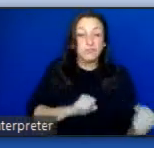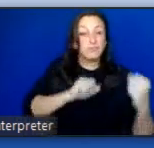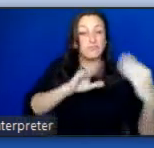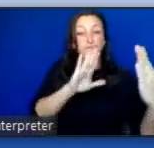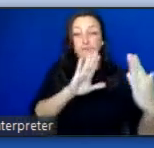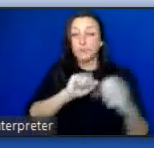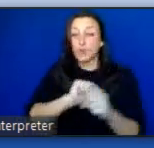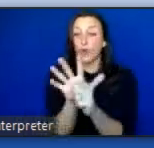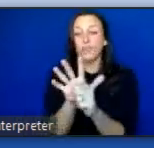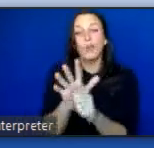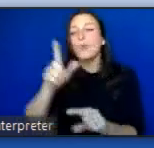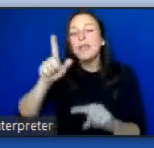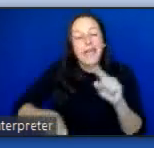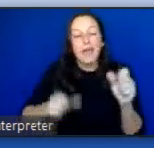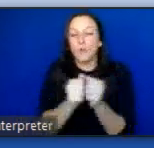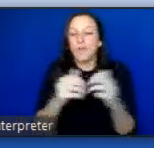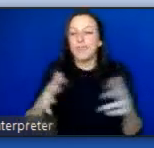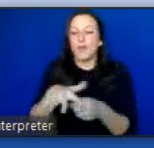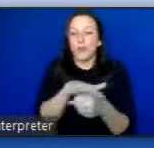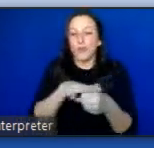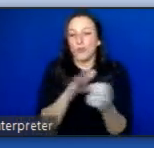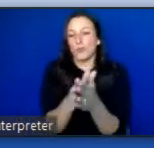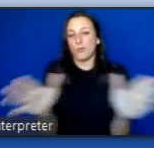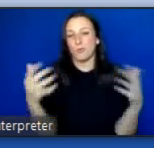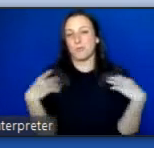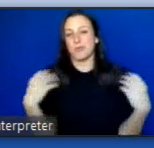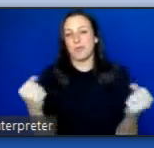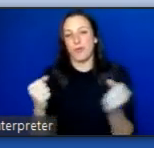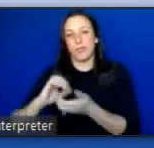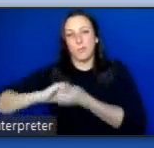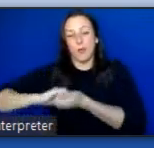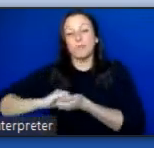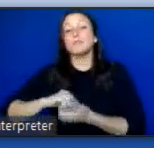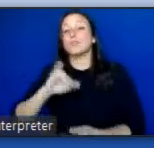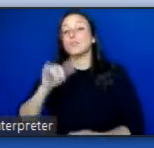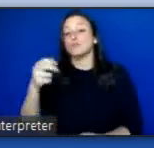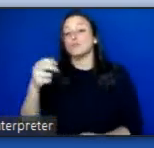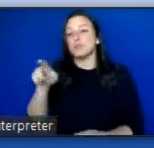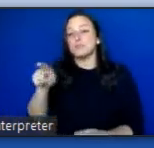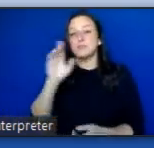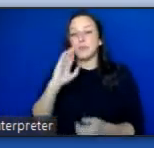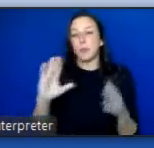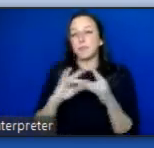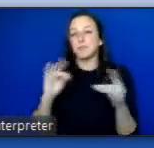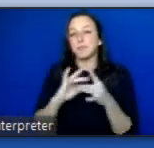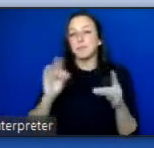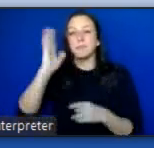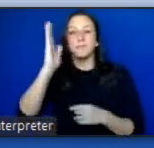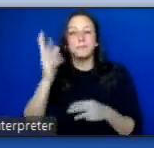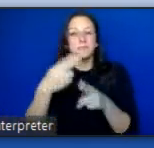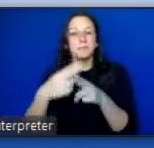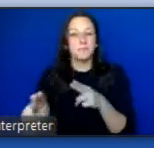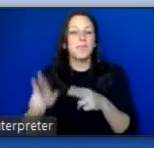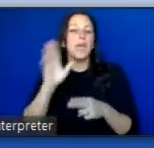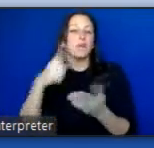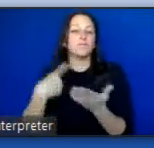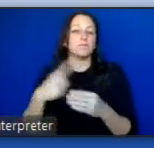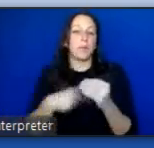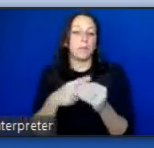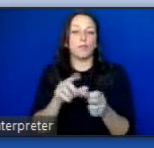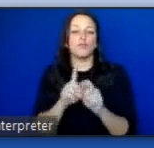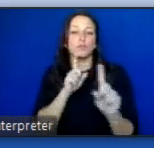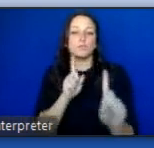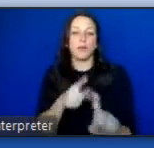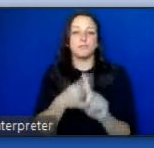our local public health partners. And Jason's going to say a few words and talk about the response from the local public health